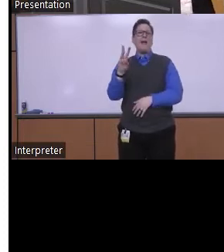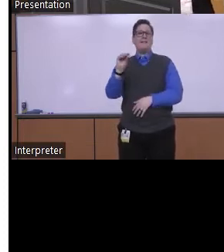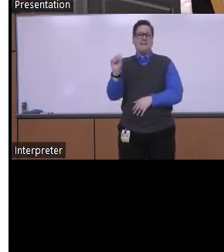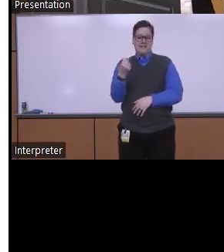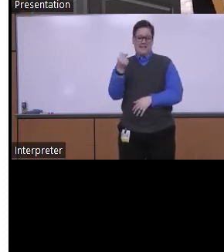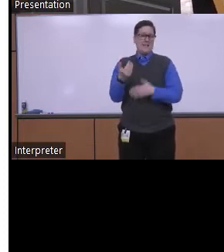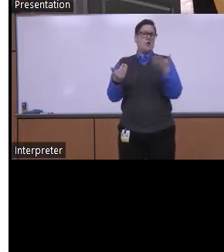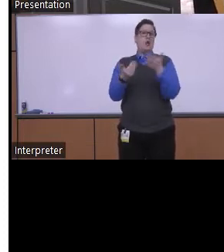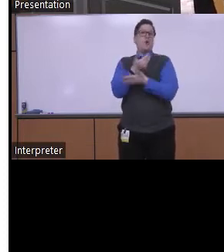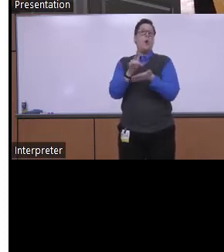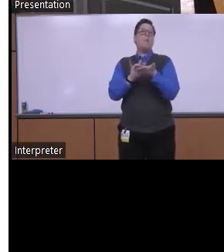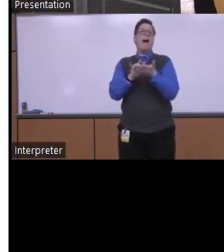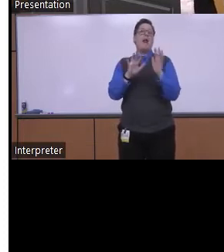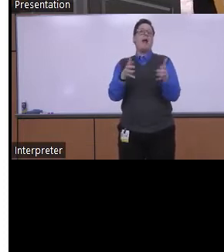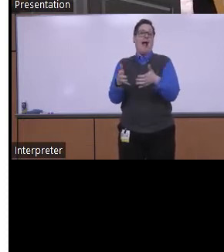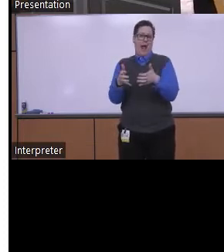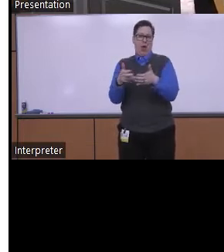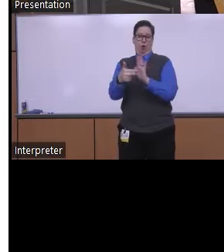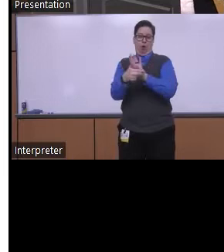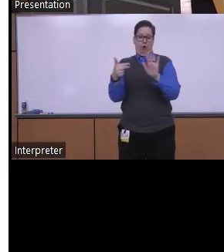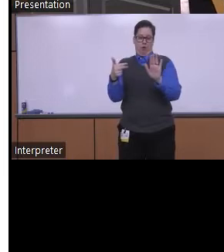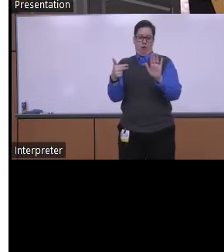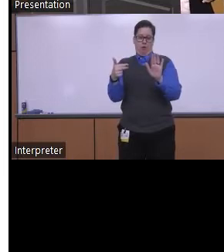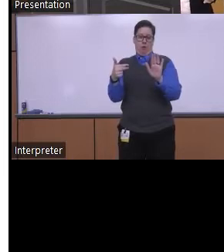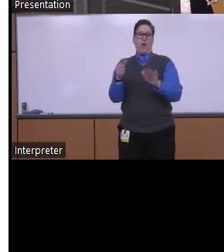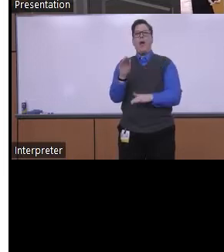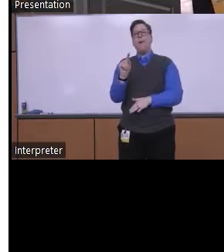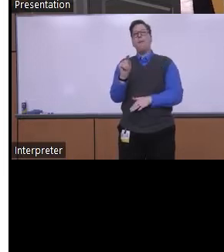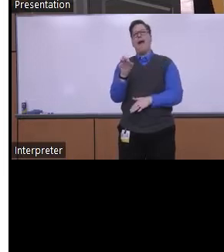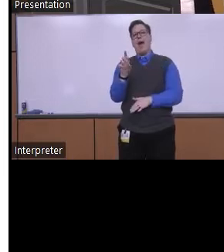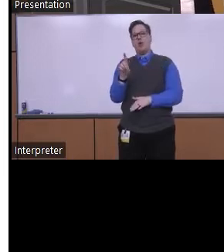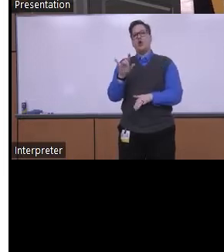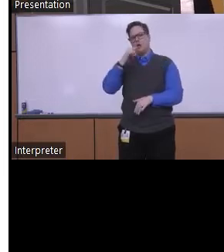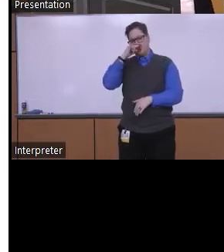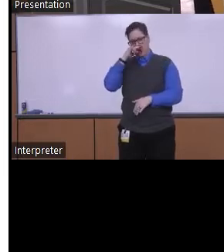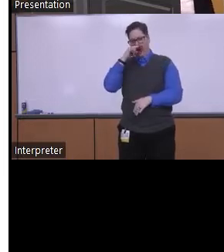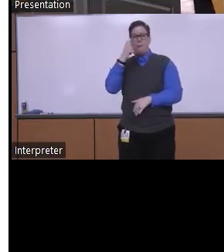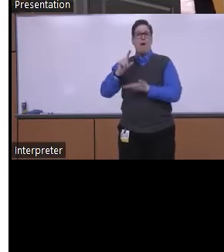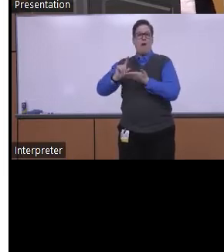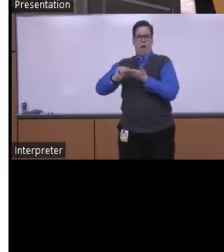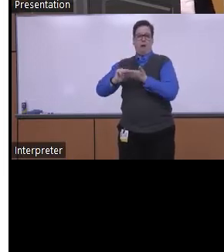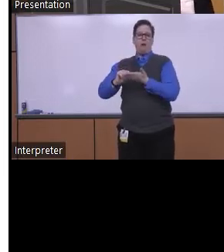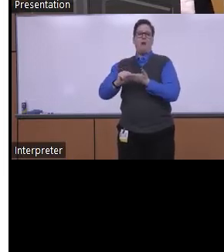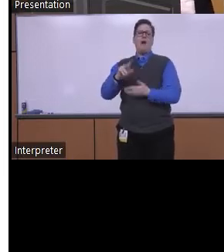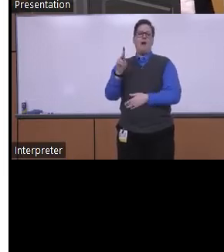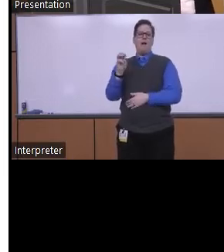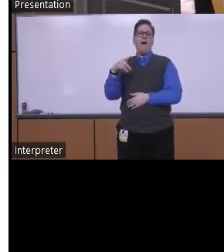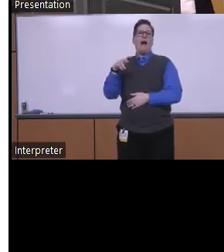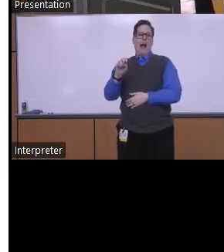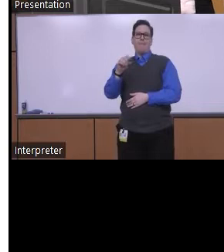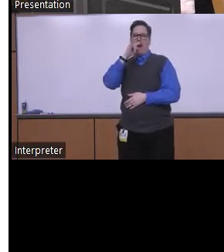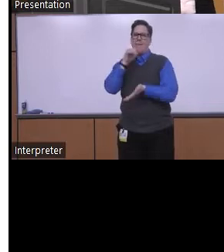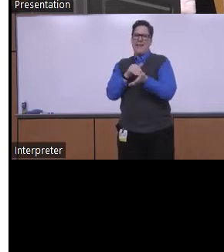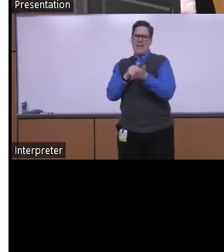saw the rise of a new medical category, and that was the battered child, based on a seminal publication by pediatrician Henry Kemp in